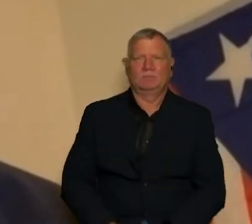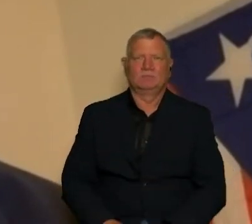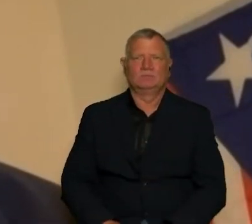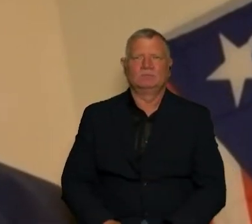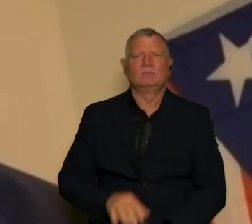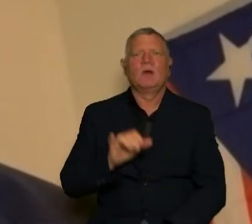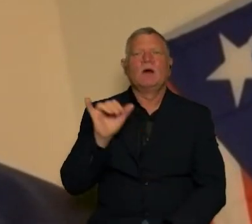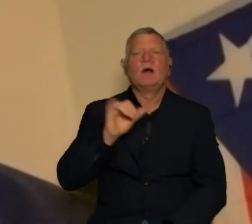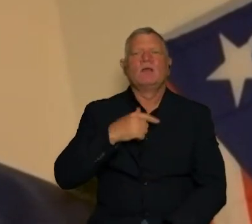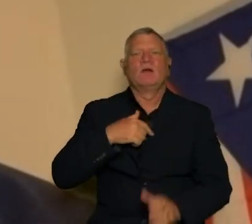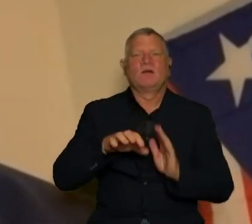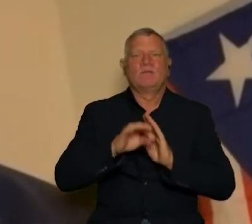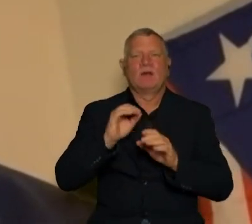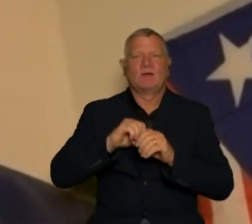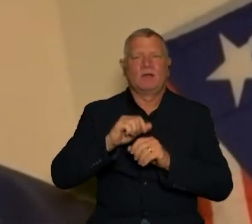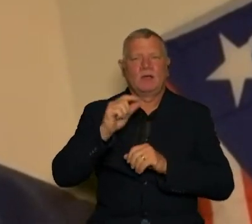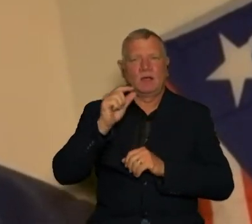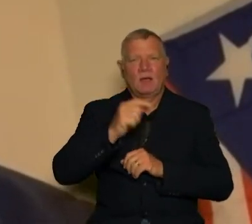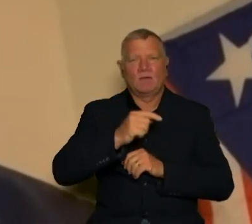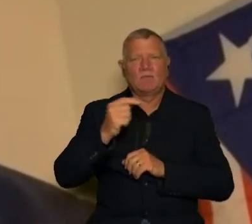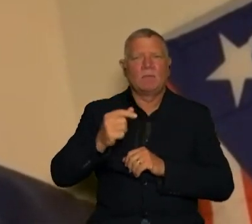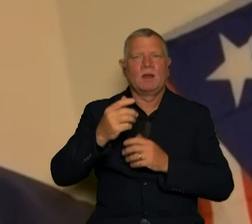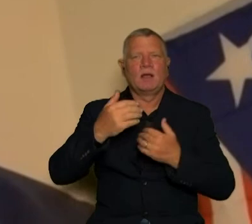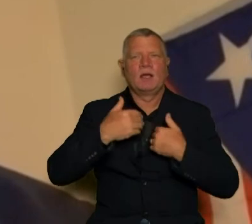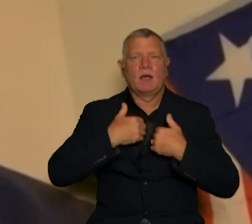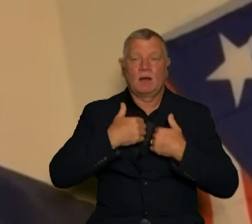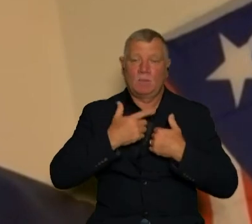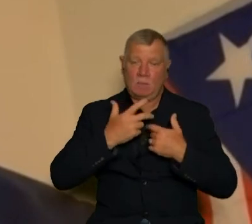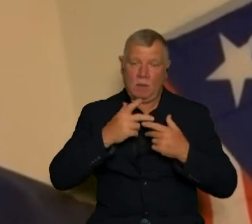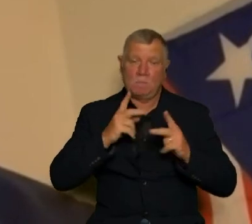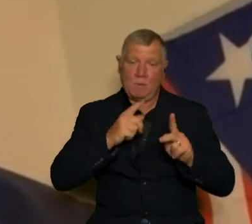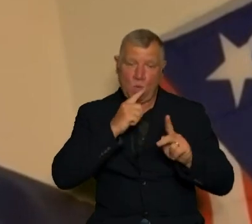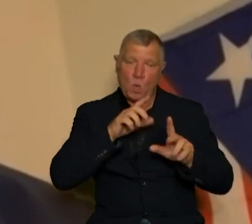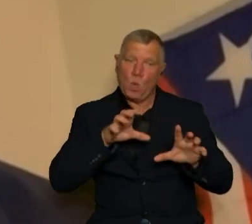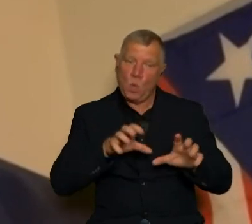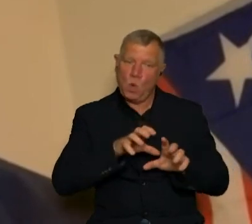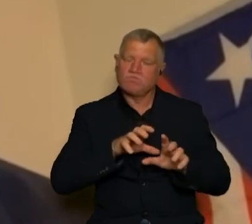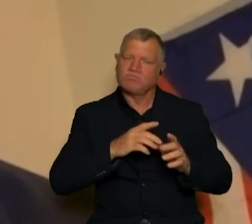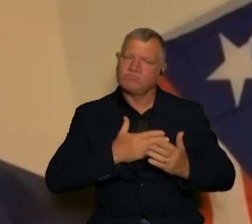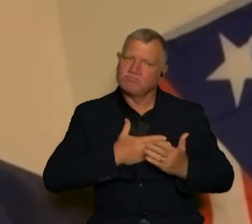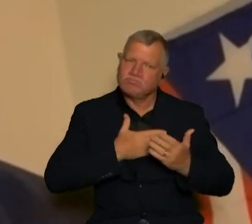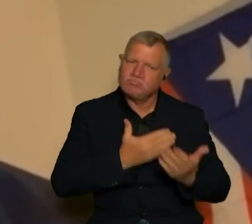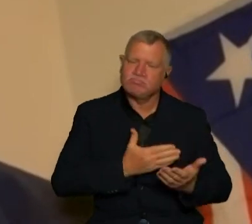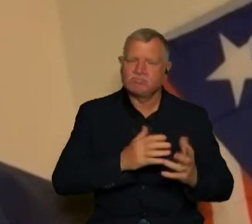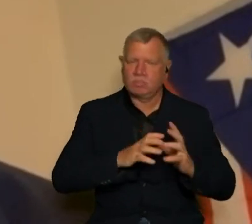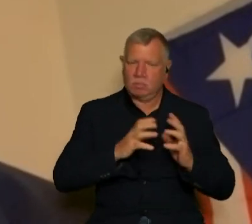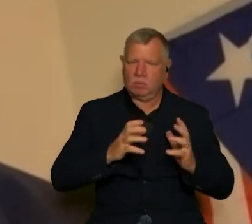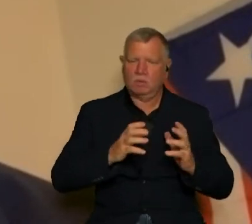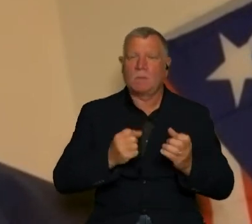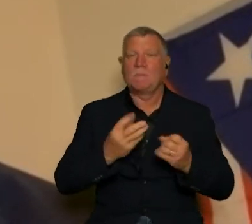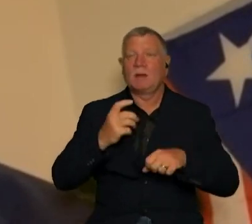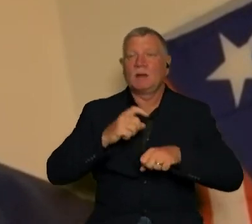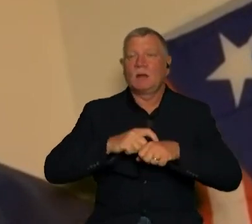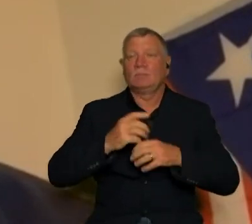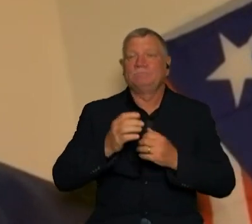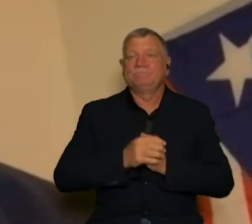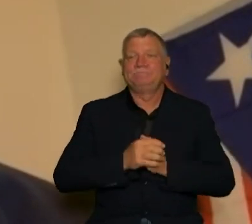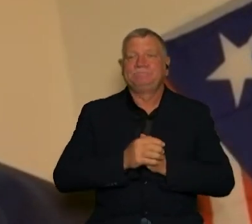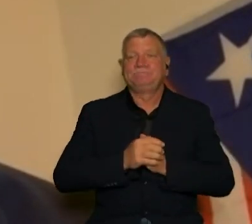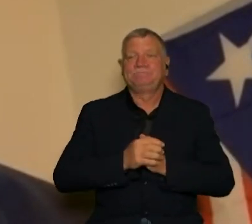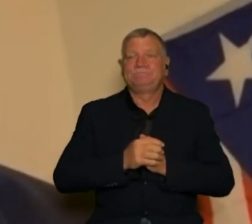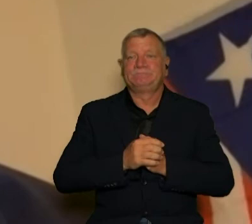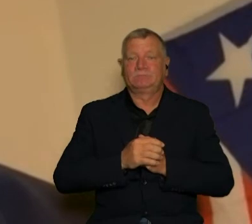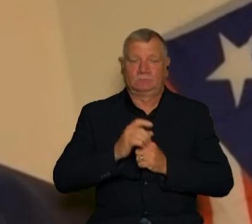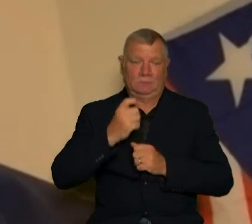also found that within government, there are very, very dedicated employees, and many times, especially with